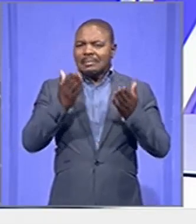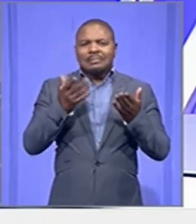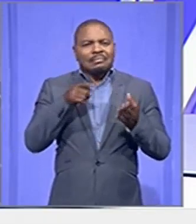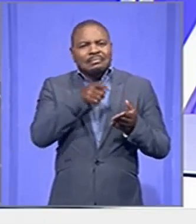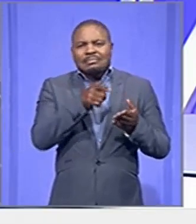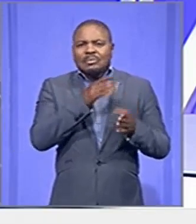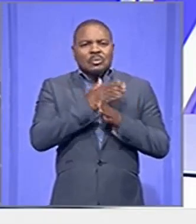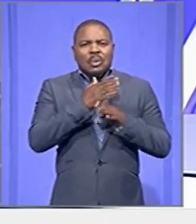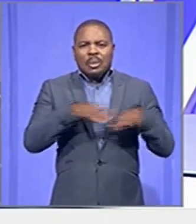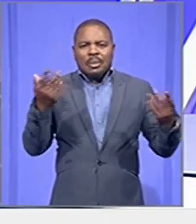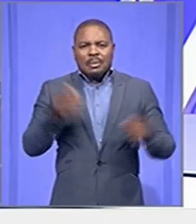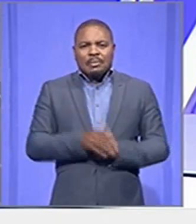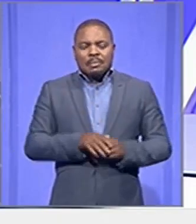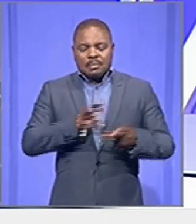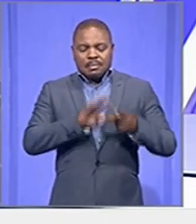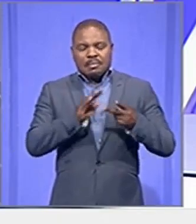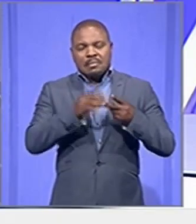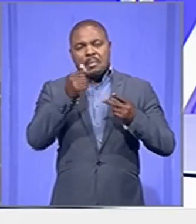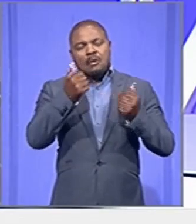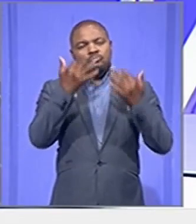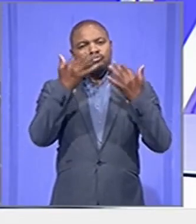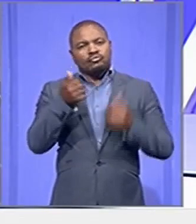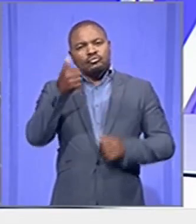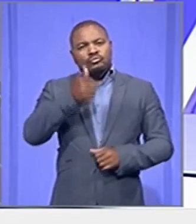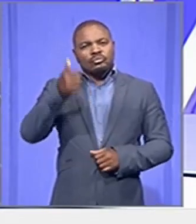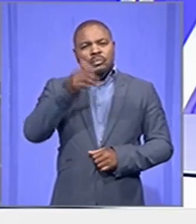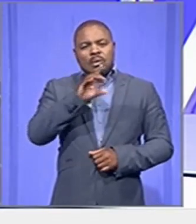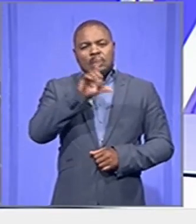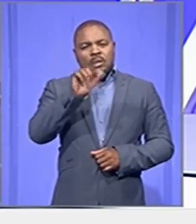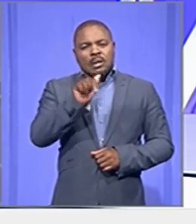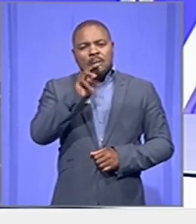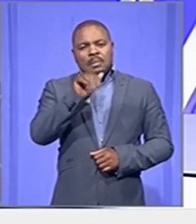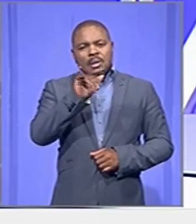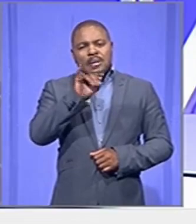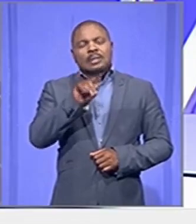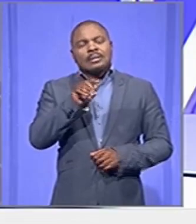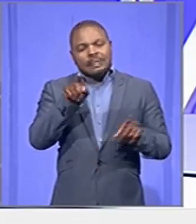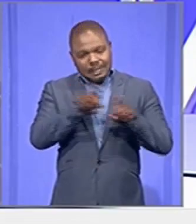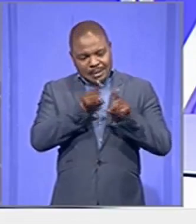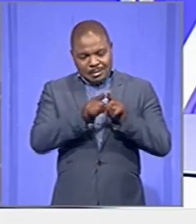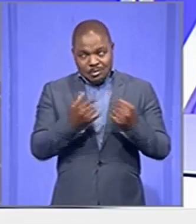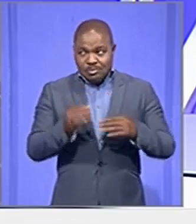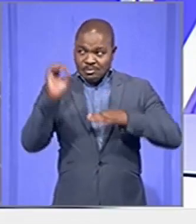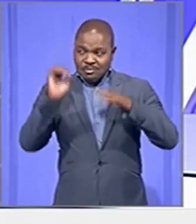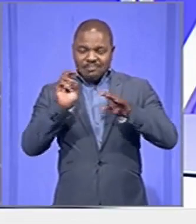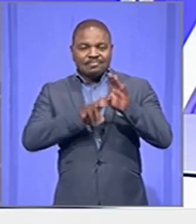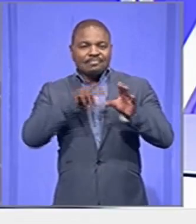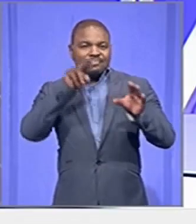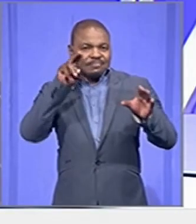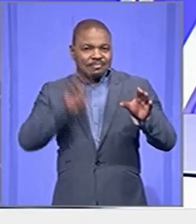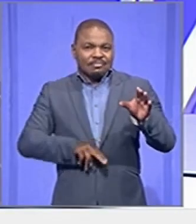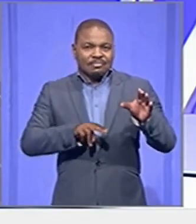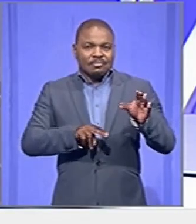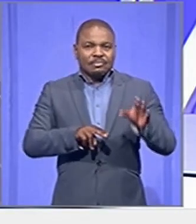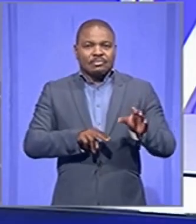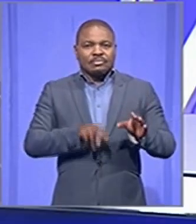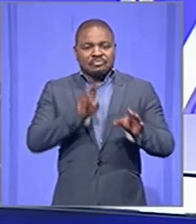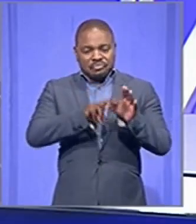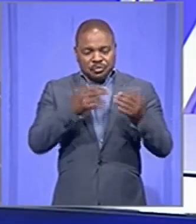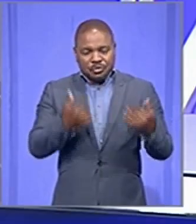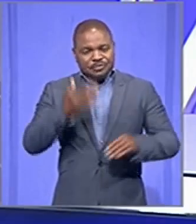madiboho. Mohlanga wa ditjhelete le yena ile Nonkululeko Dlamini yena o itukulotse mosebetsing thapameng enana mme yena o na qetela mosebetsing ka